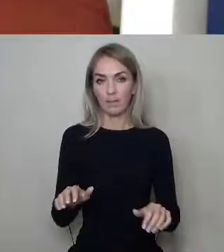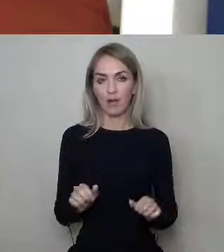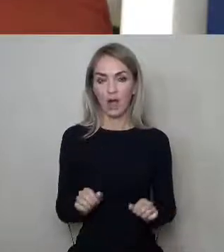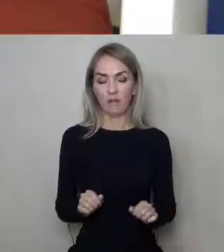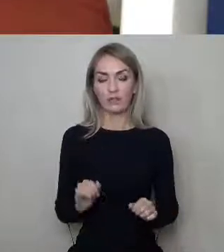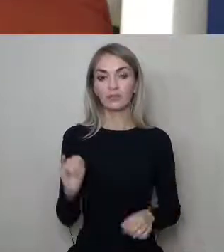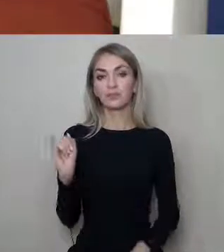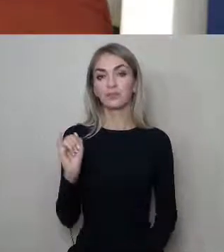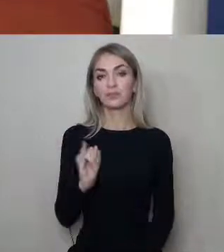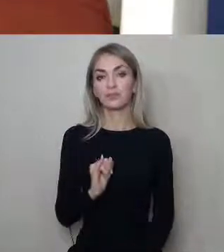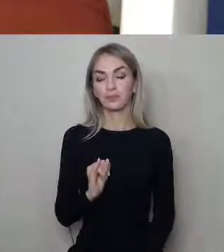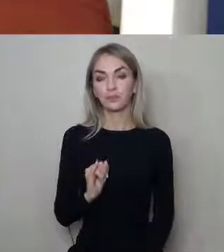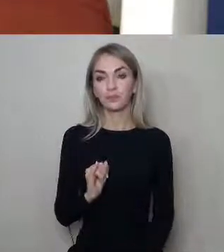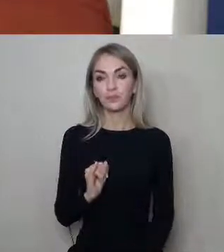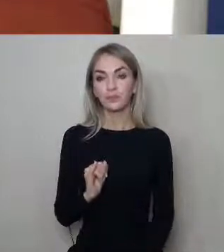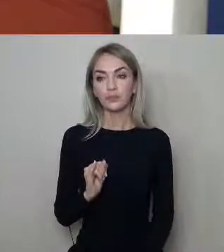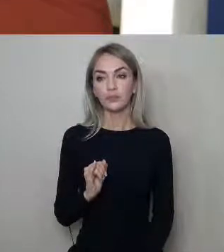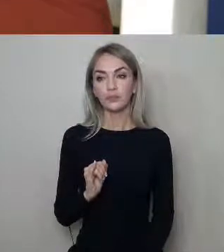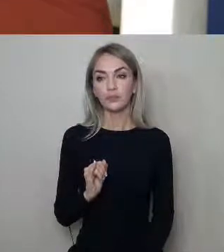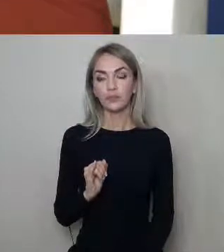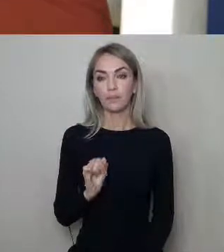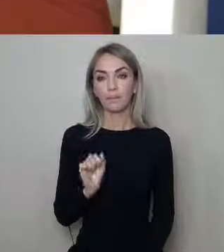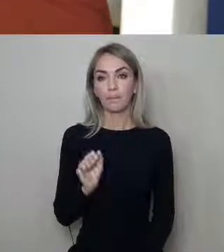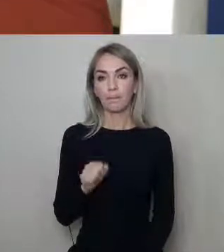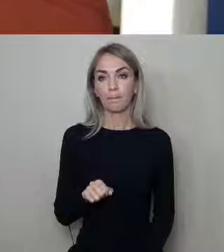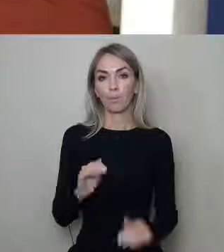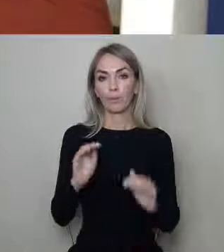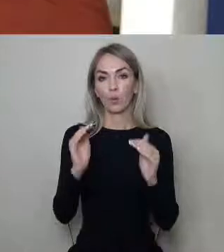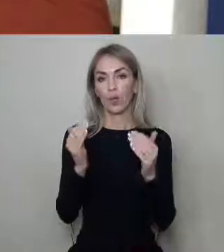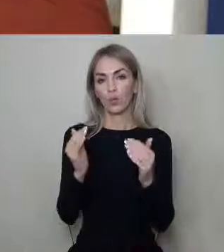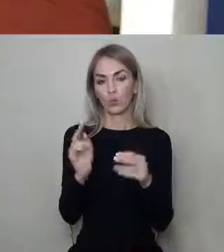issued against her? But the right is there.